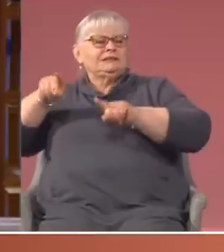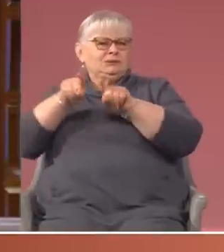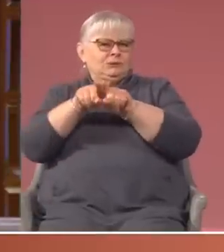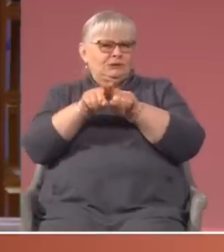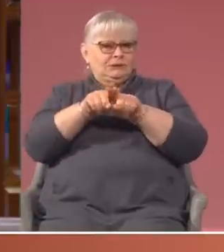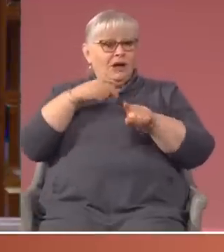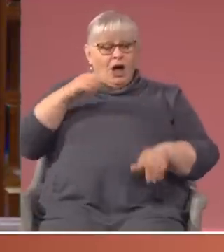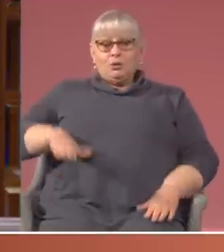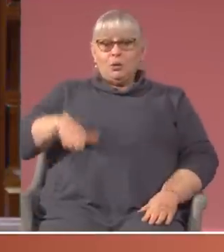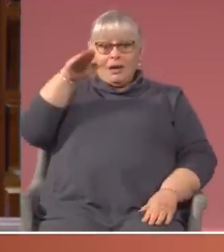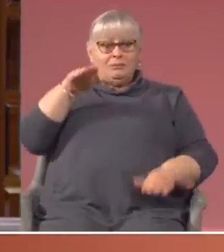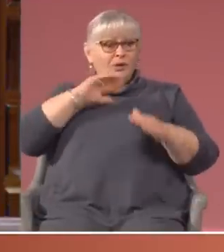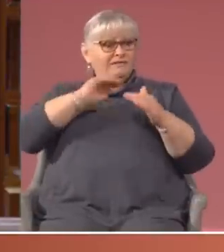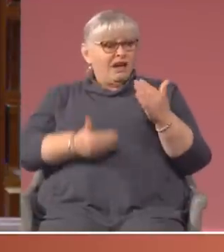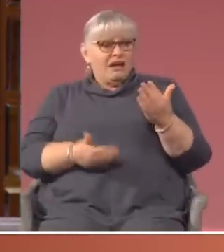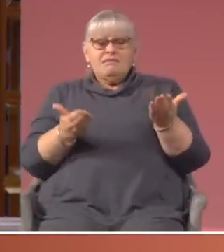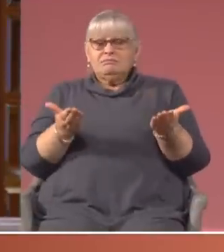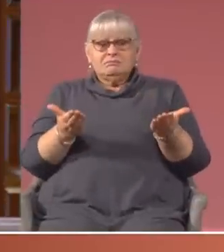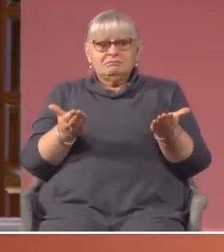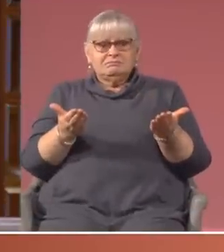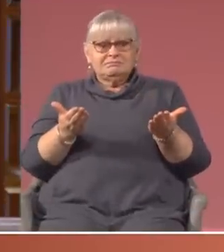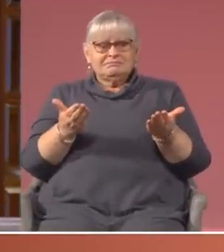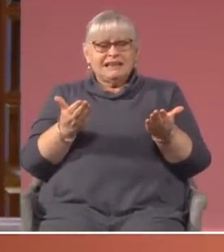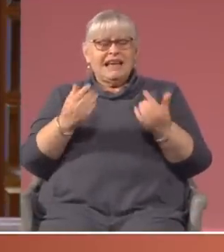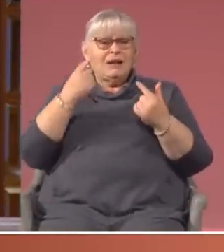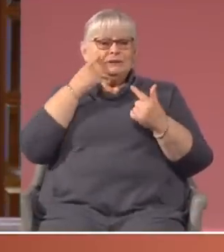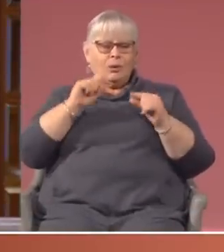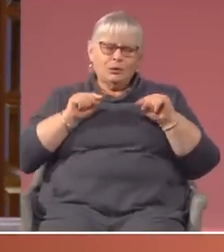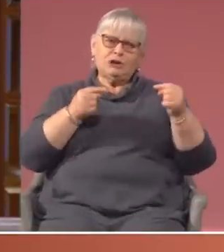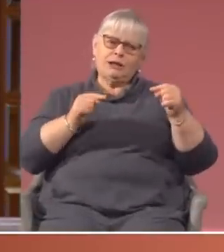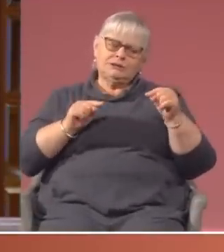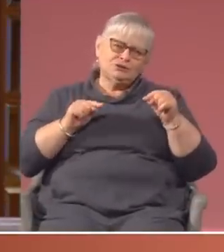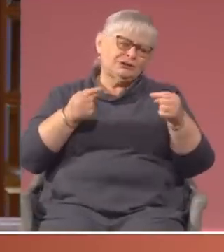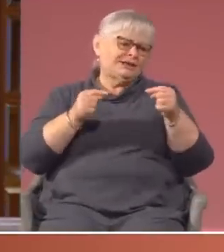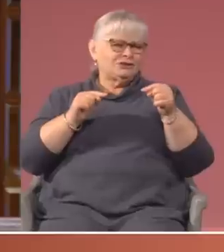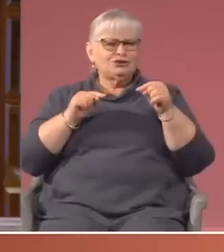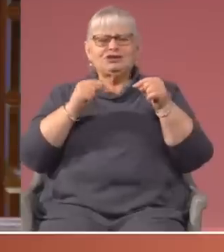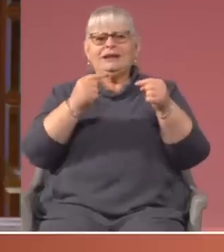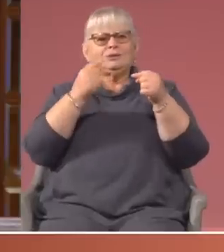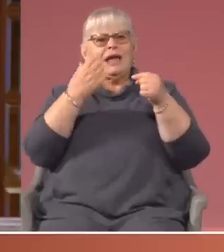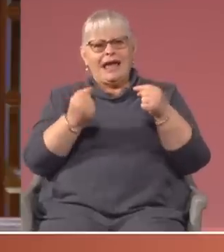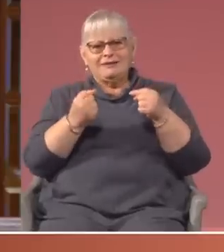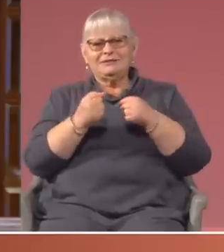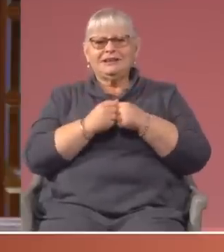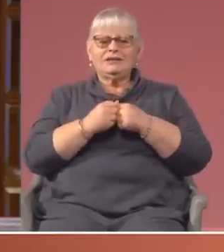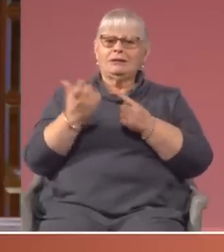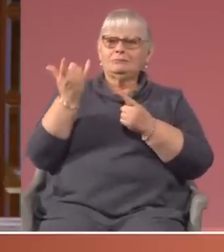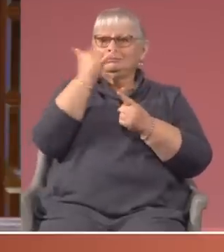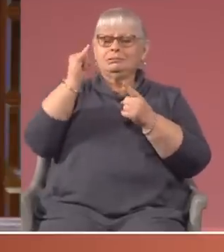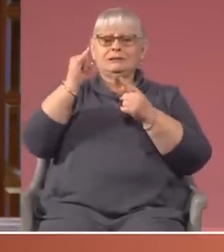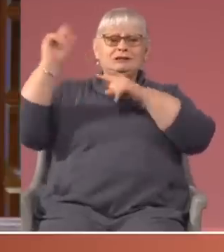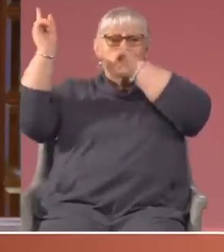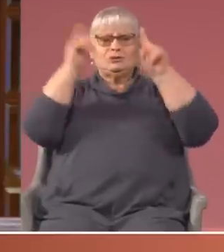I grew up on a farm, and despite seeing the challenges of farming, like a freak hailstorm